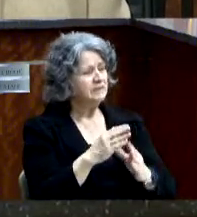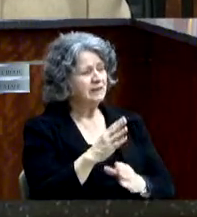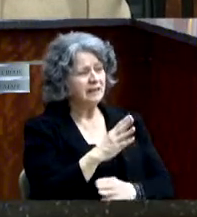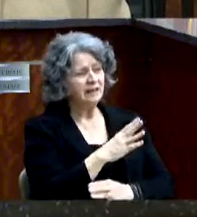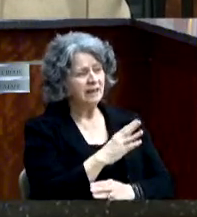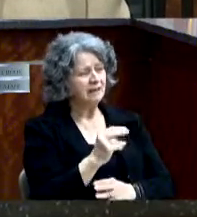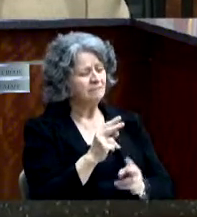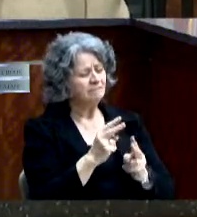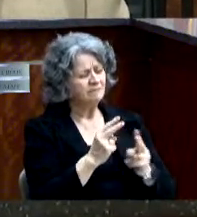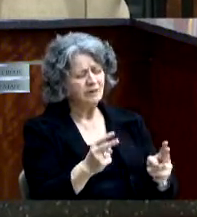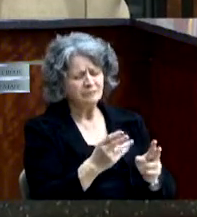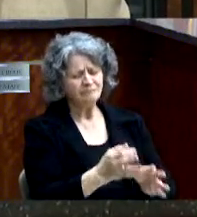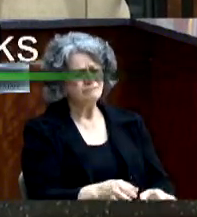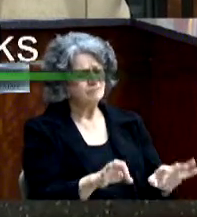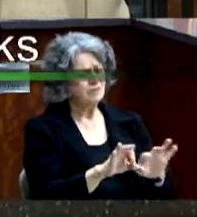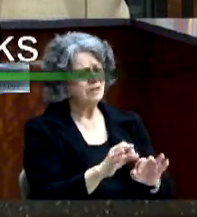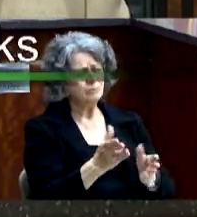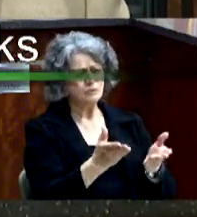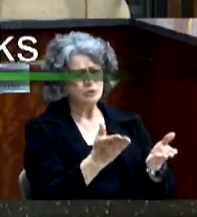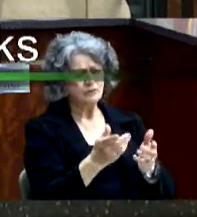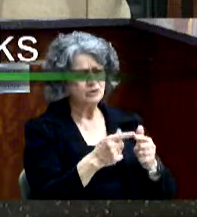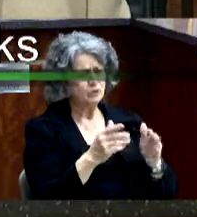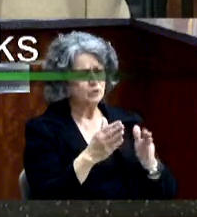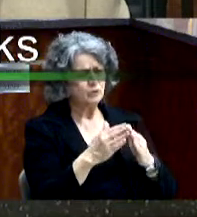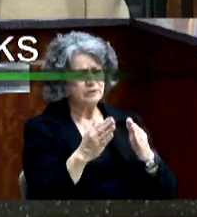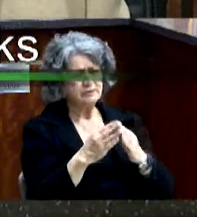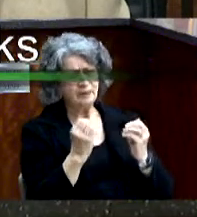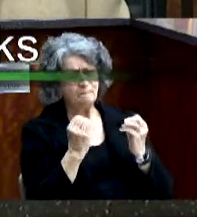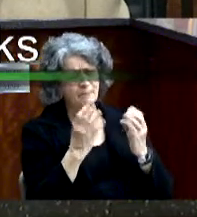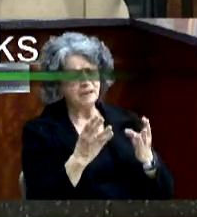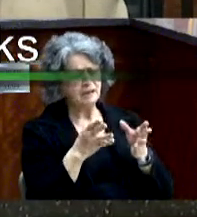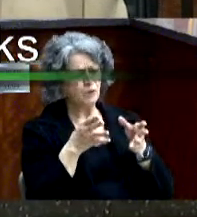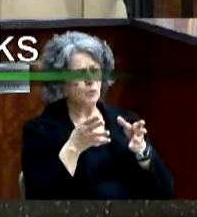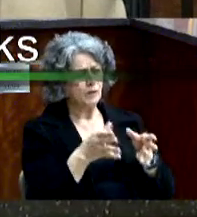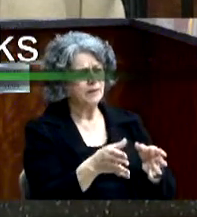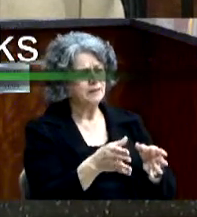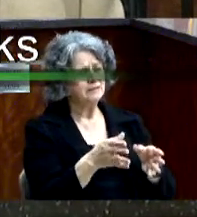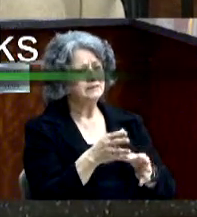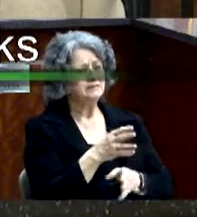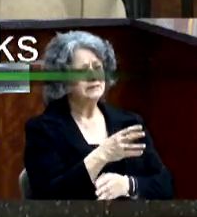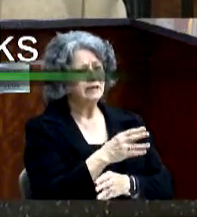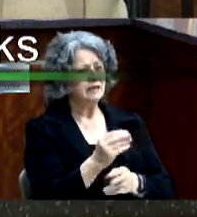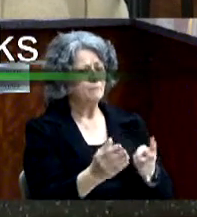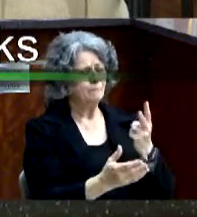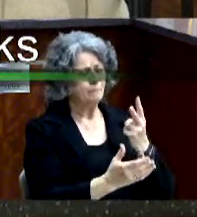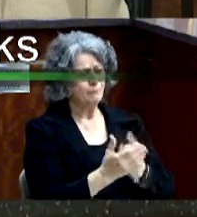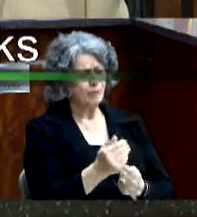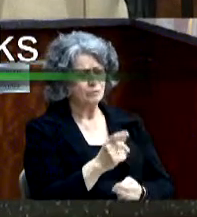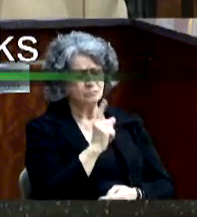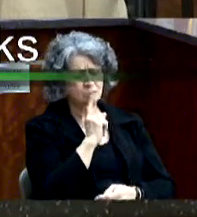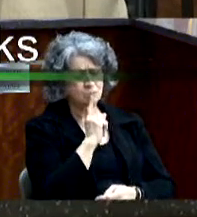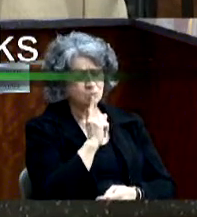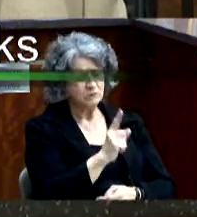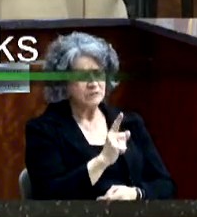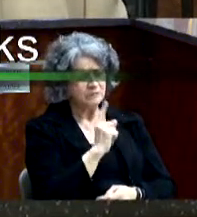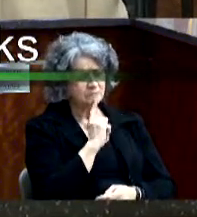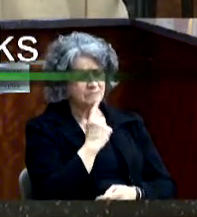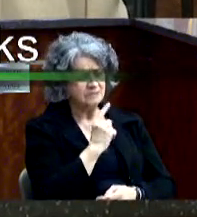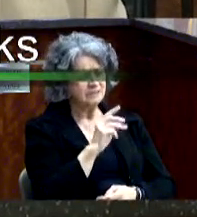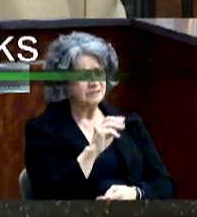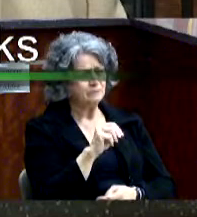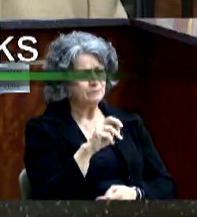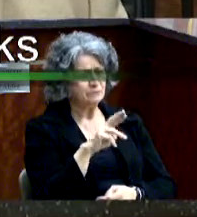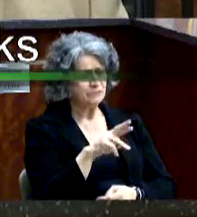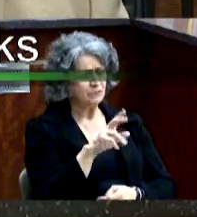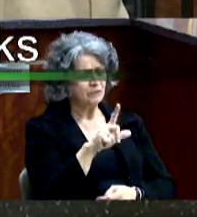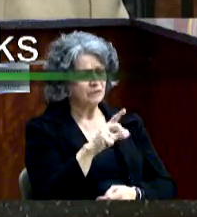invaluable service to the city in many ways, and both of them will be richly missed. Mr. Lotsky, my